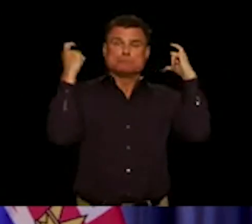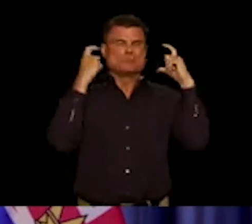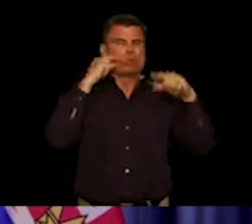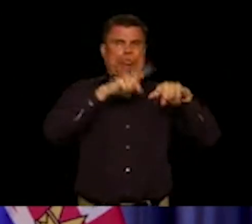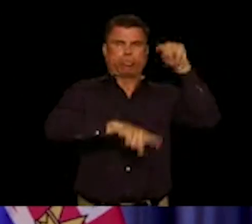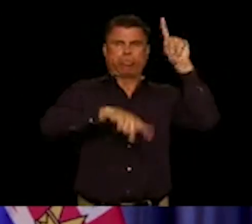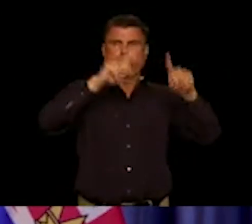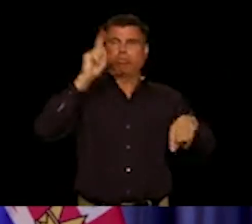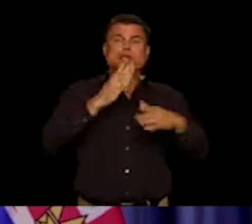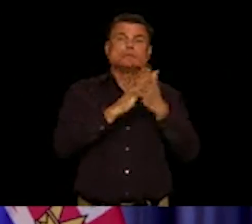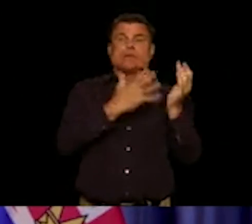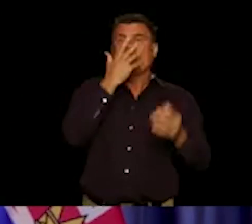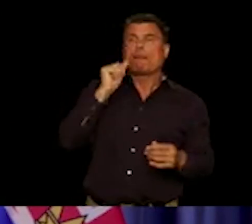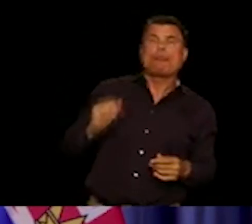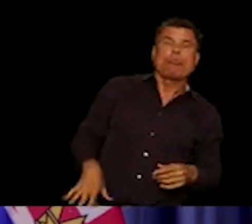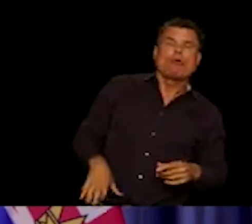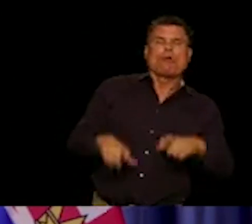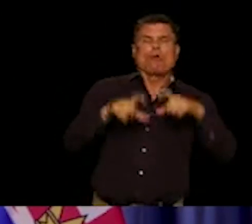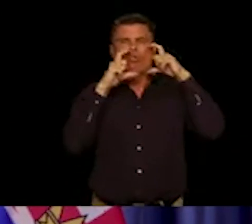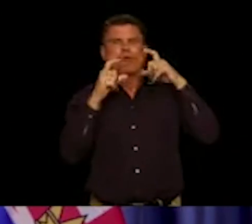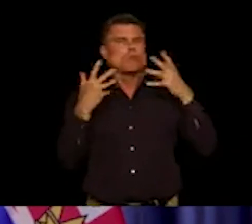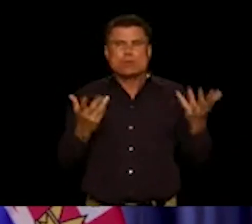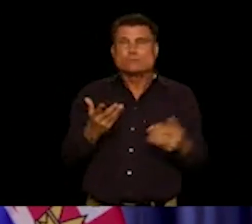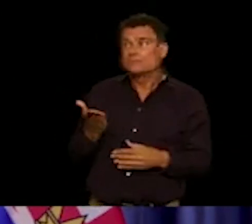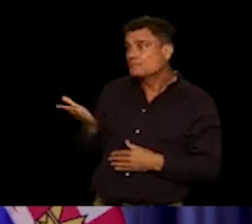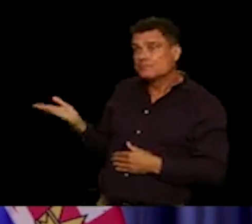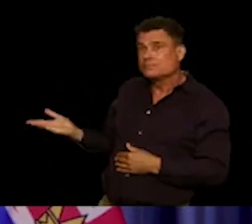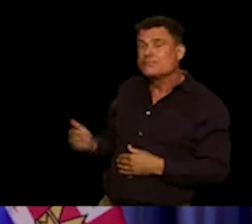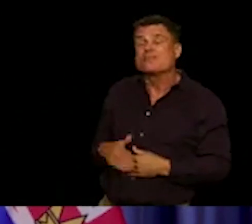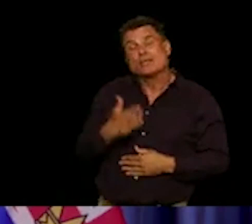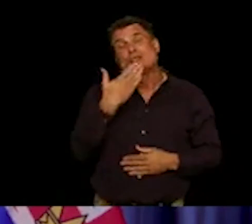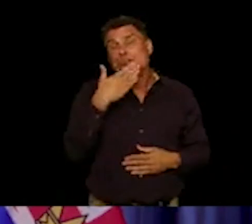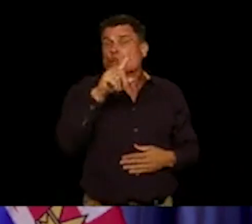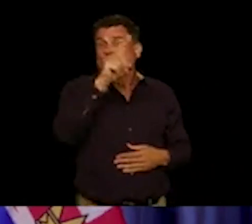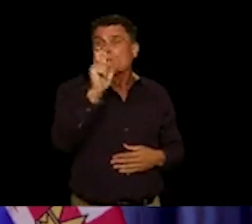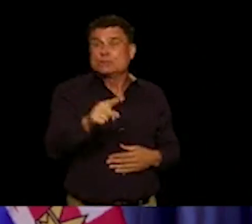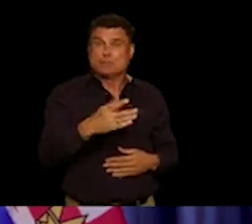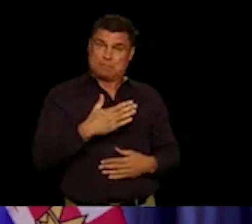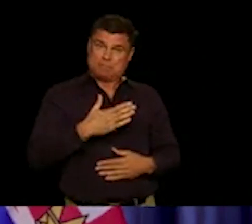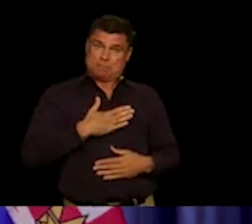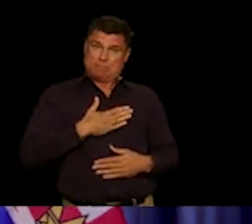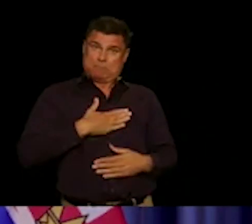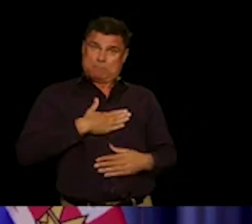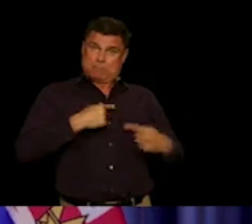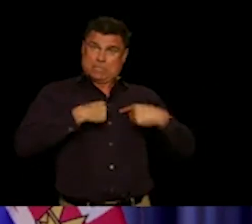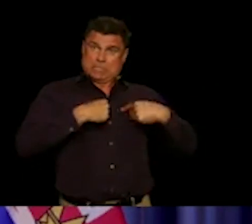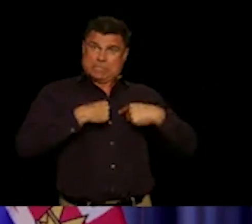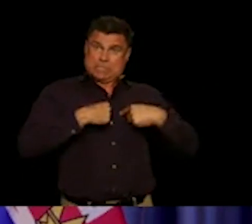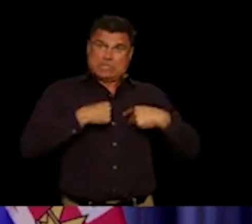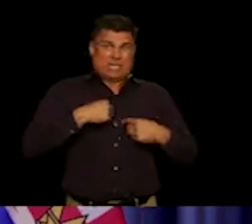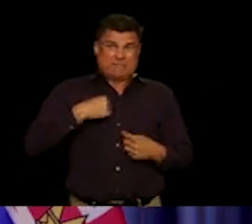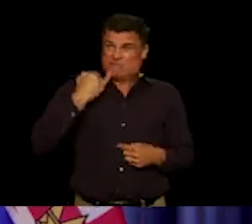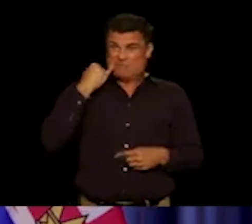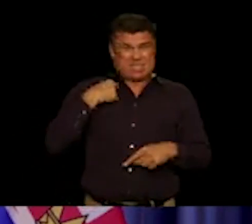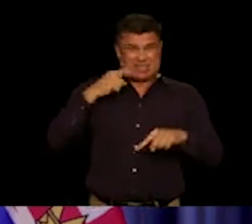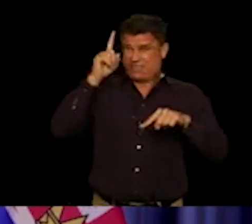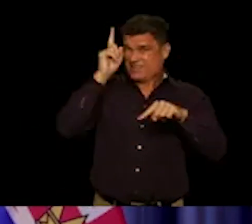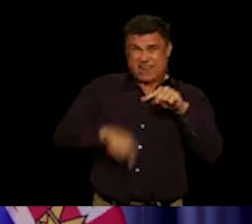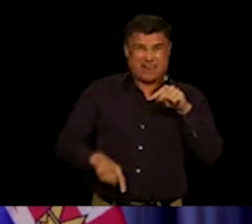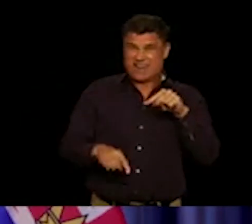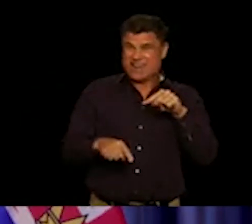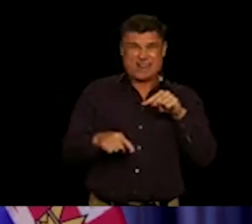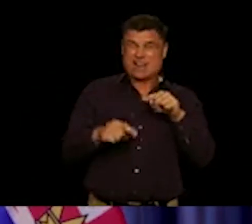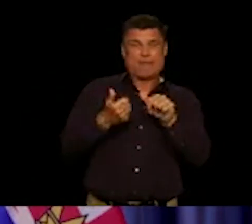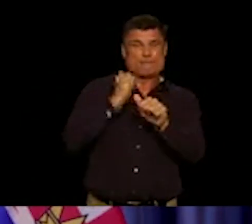routine the way that things stand right now. Good question. And certainly when I can't physical distance, particularly when